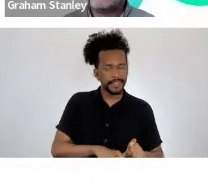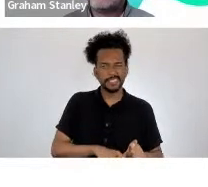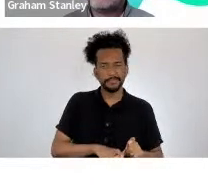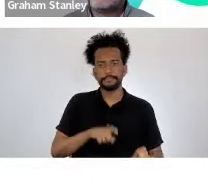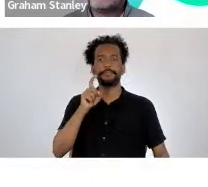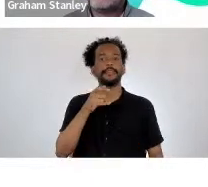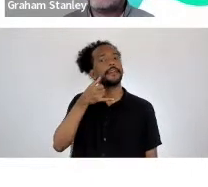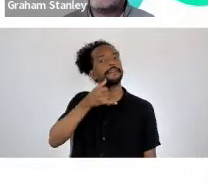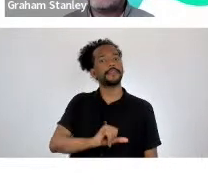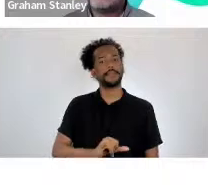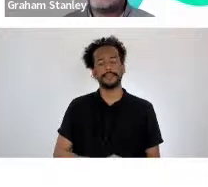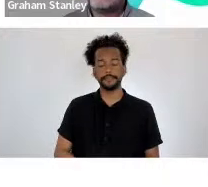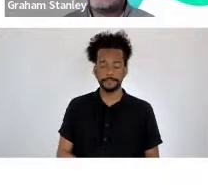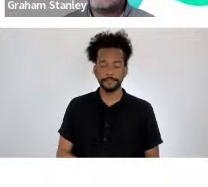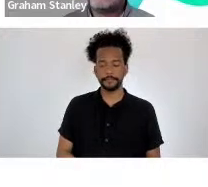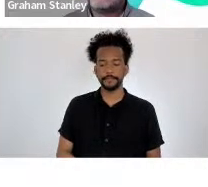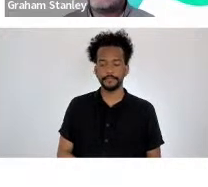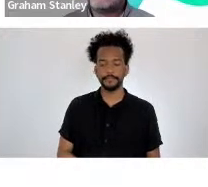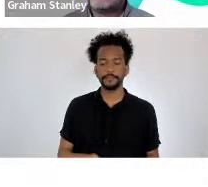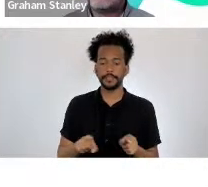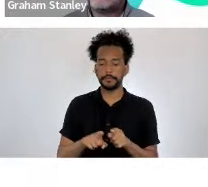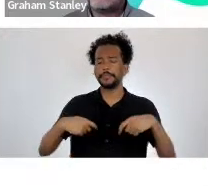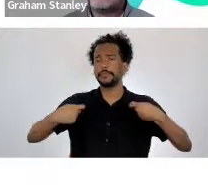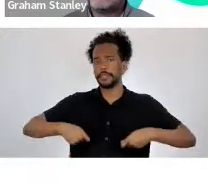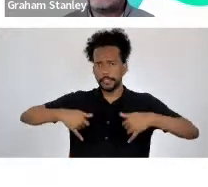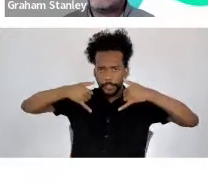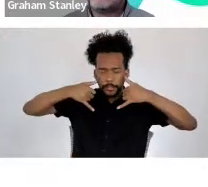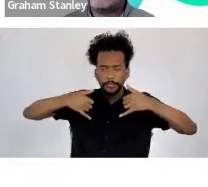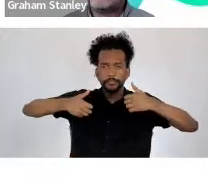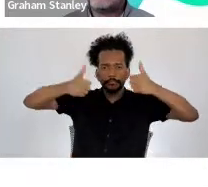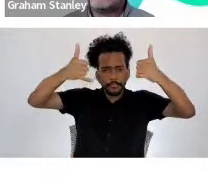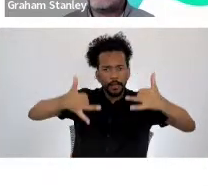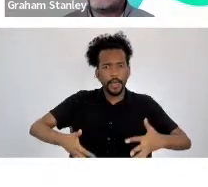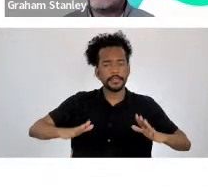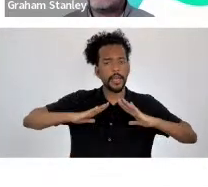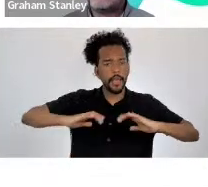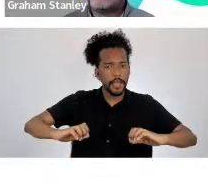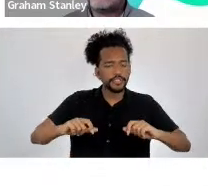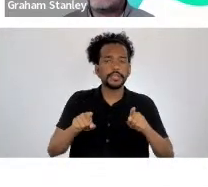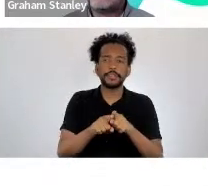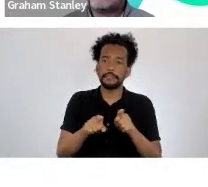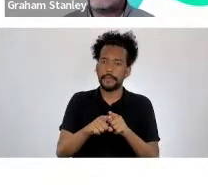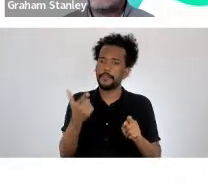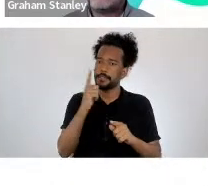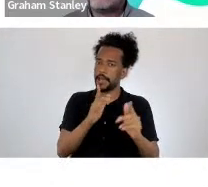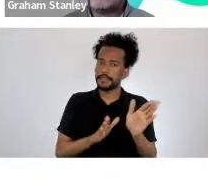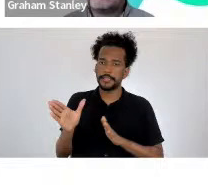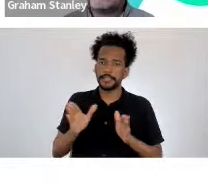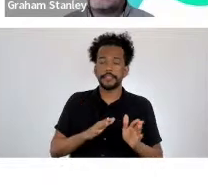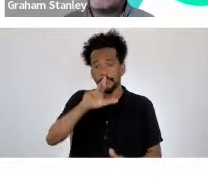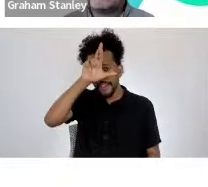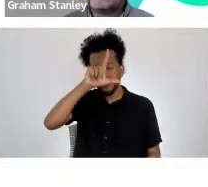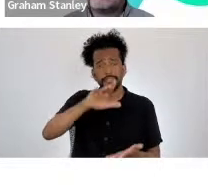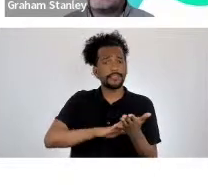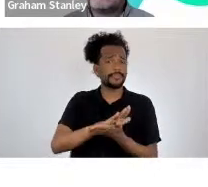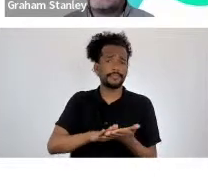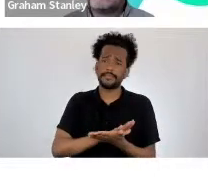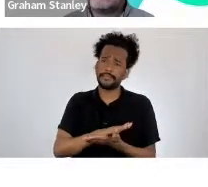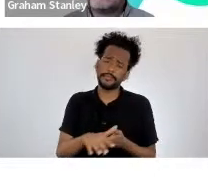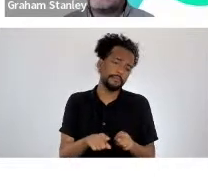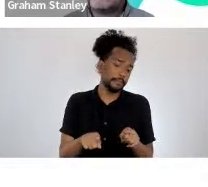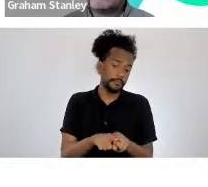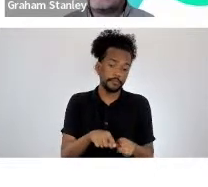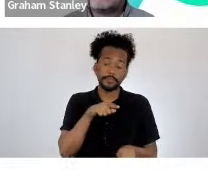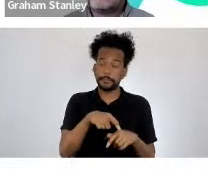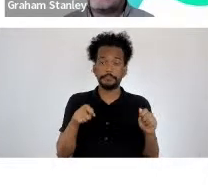and unambiguous ethics statements for AI and ELT with clear systems to ensure data privacy, and practitioners should